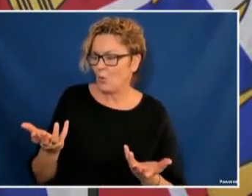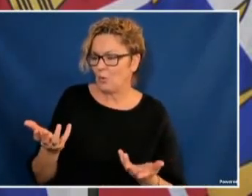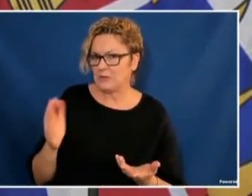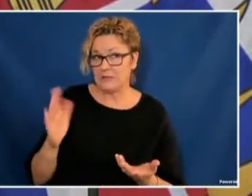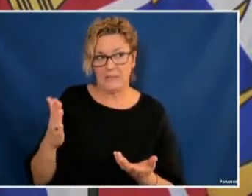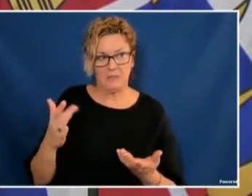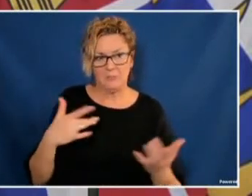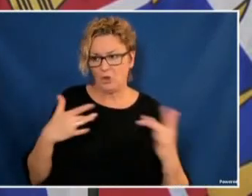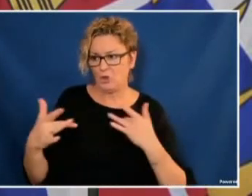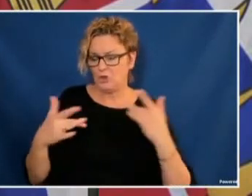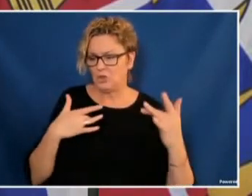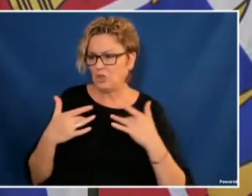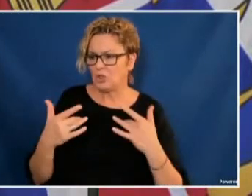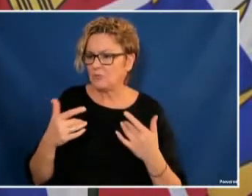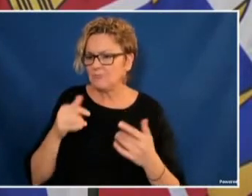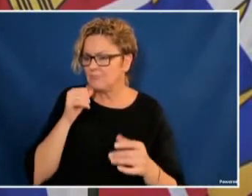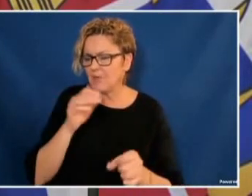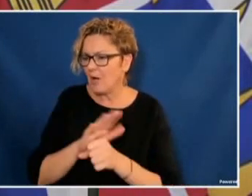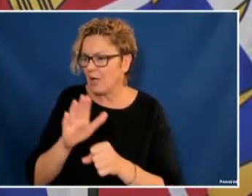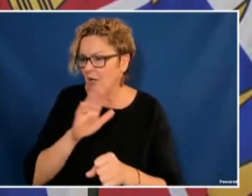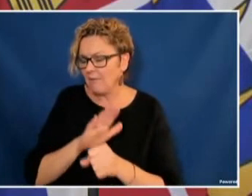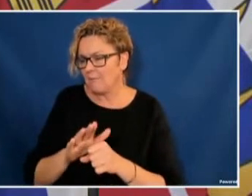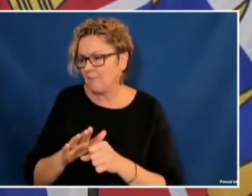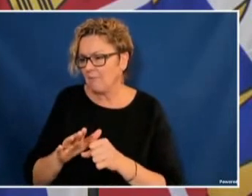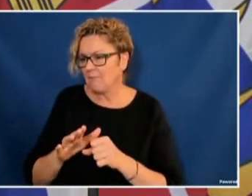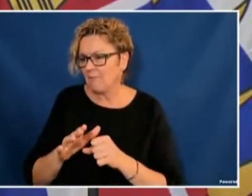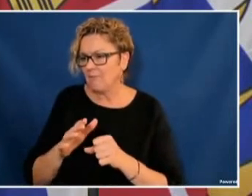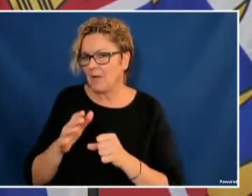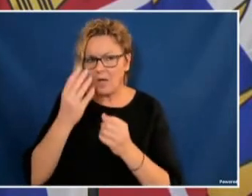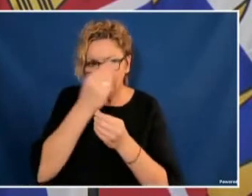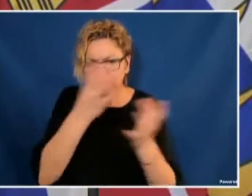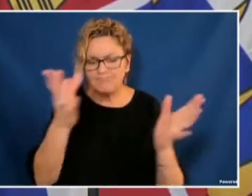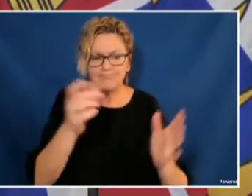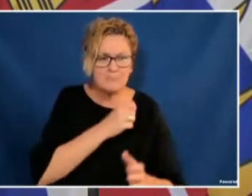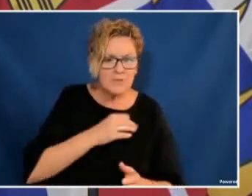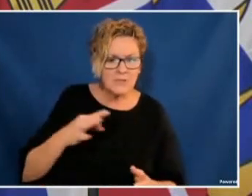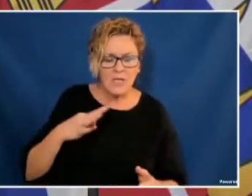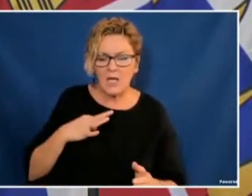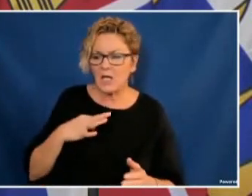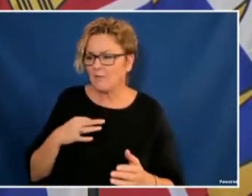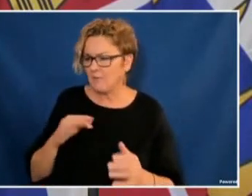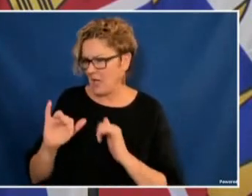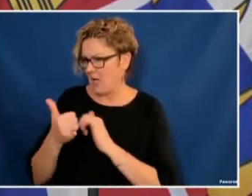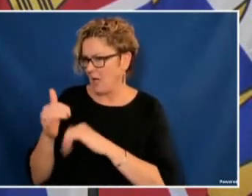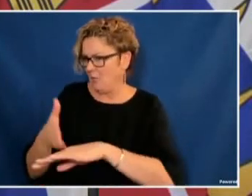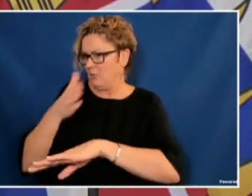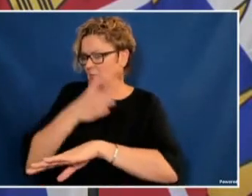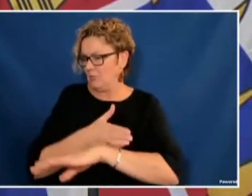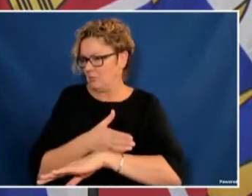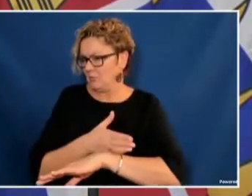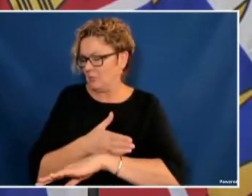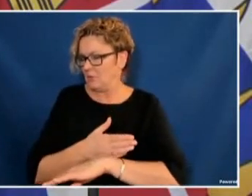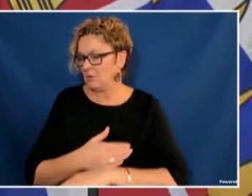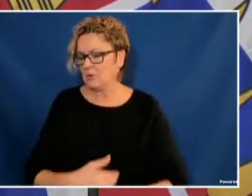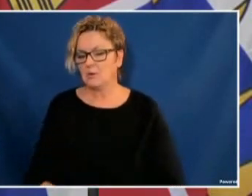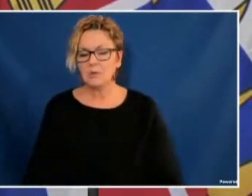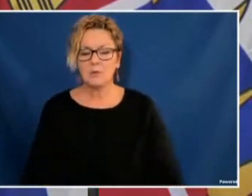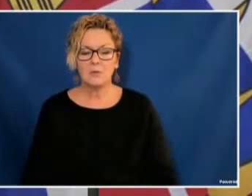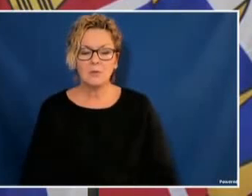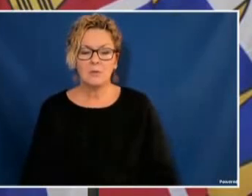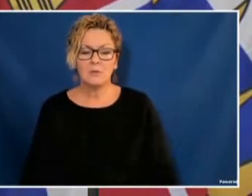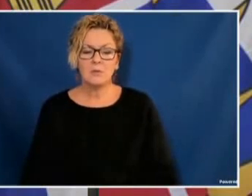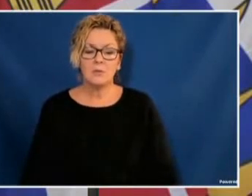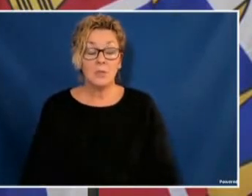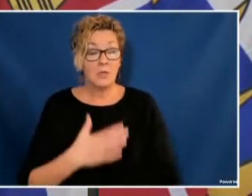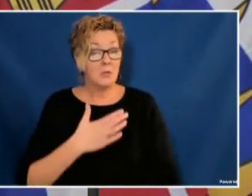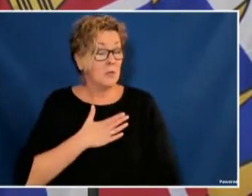be decidedly bleaker every Friday than the previous Friday. Was this steep trajectory in these types of numbers anticipated or